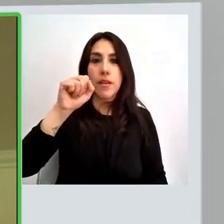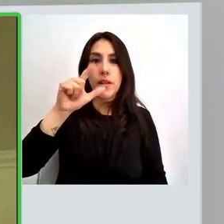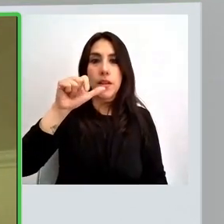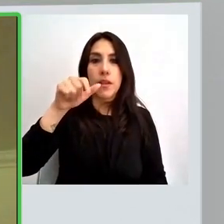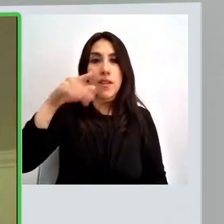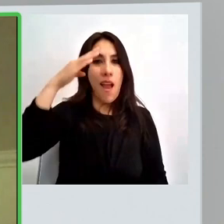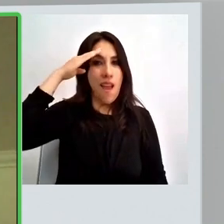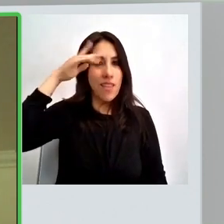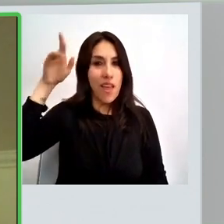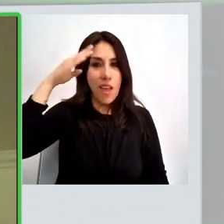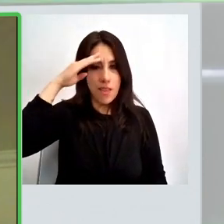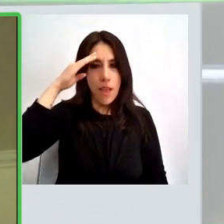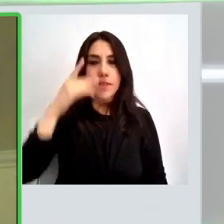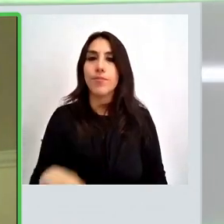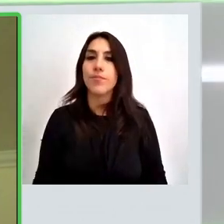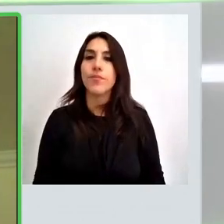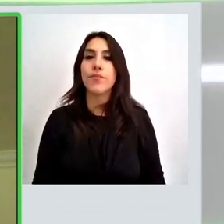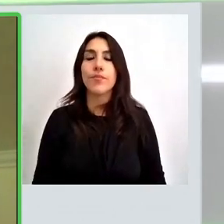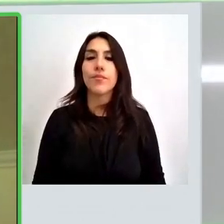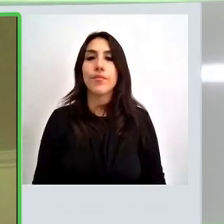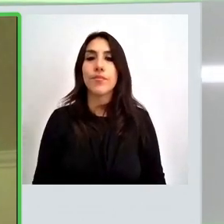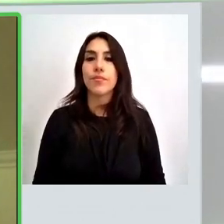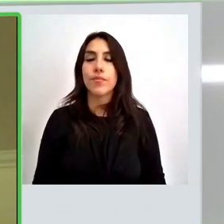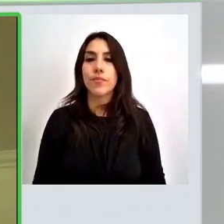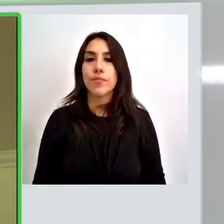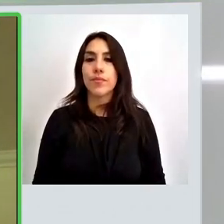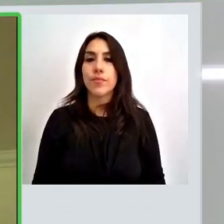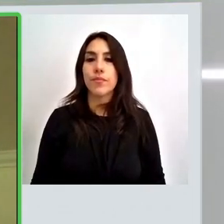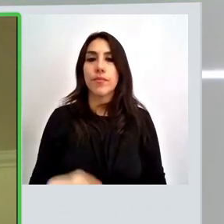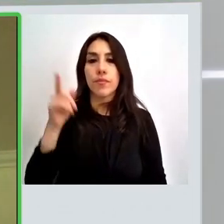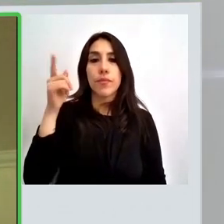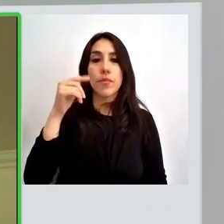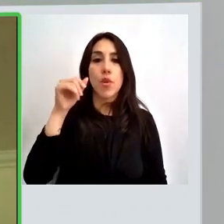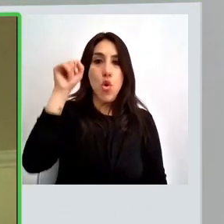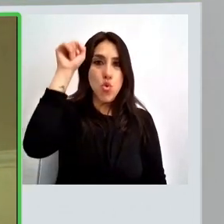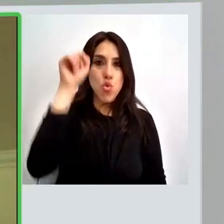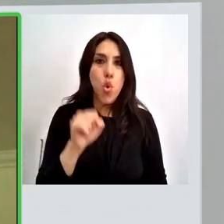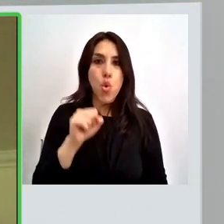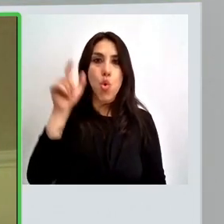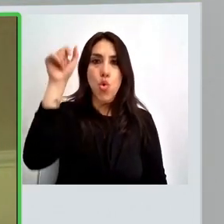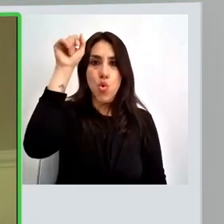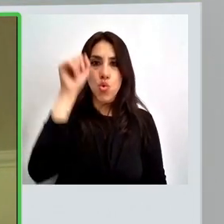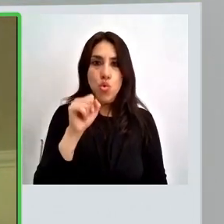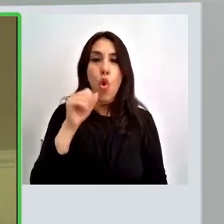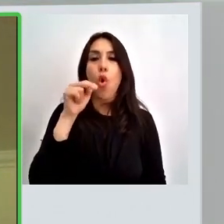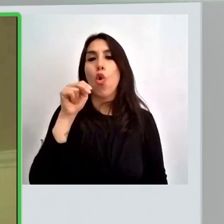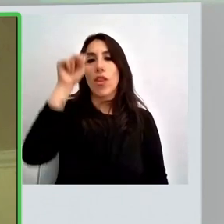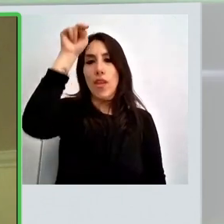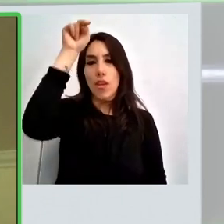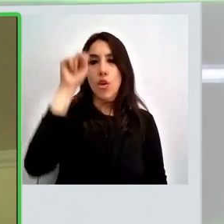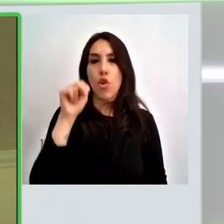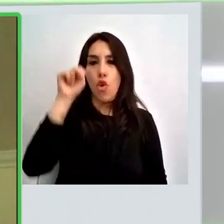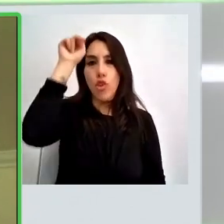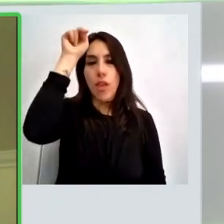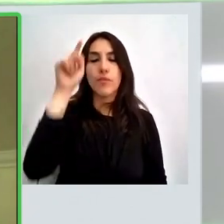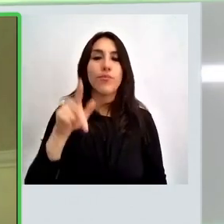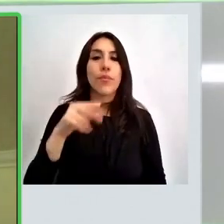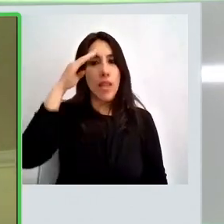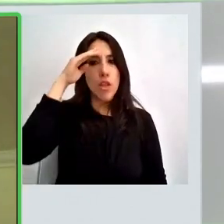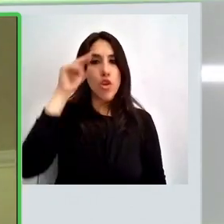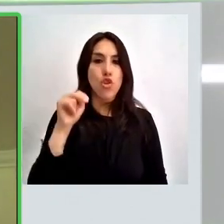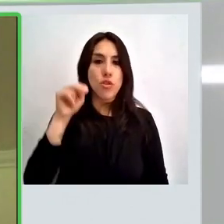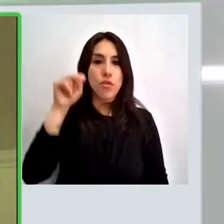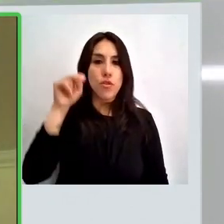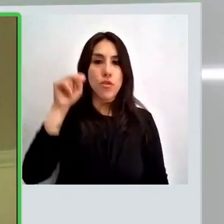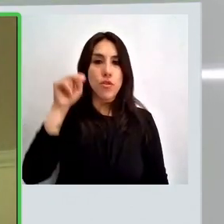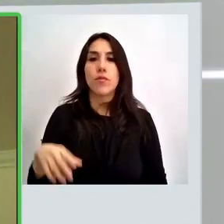for a host country or a host entity so that we can have a summit in 2023 somewhere in